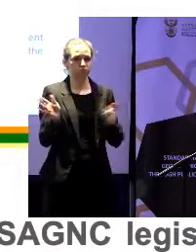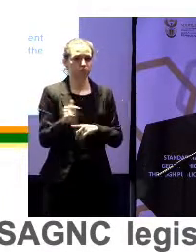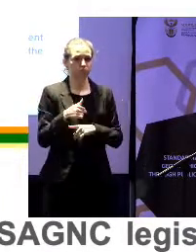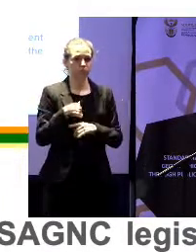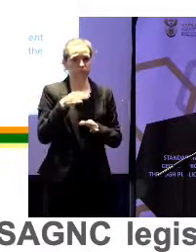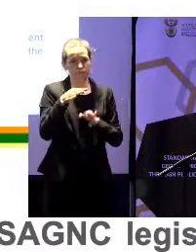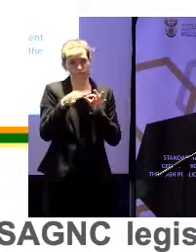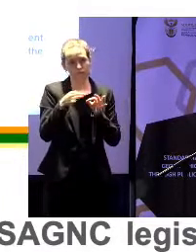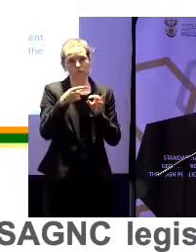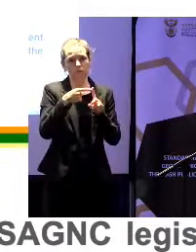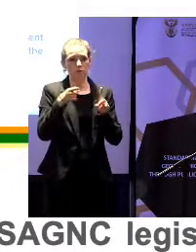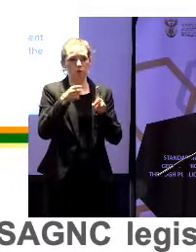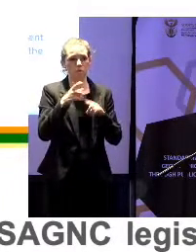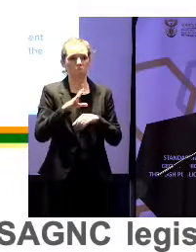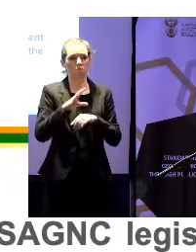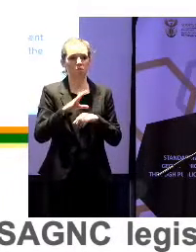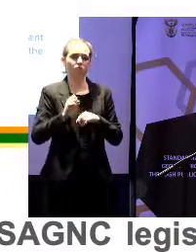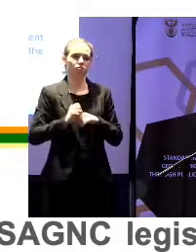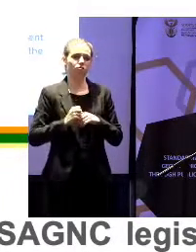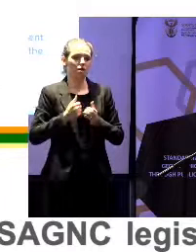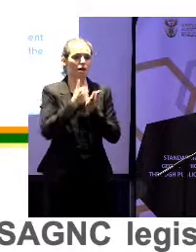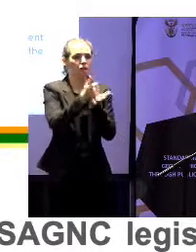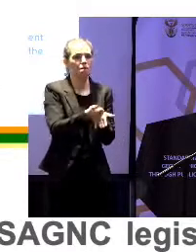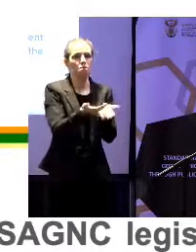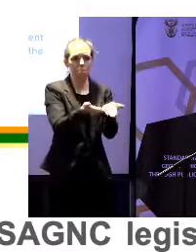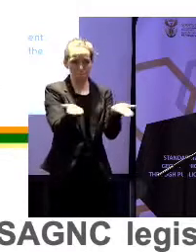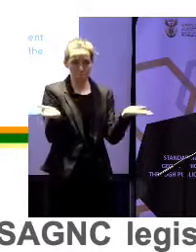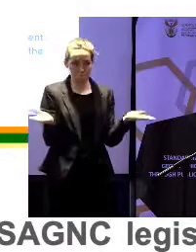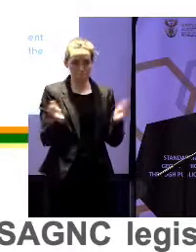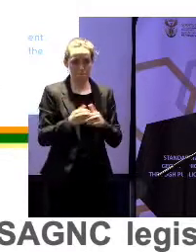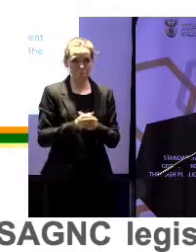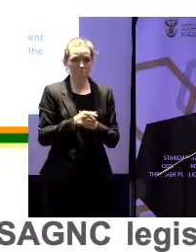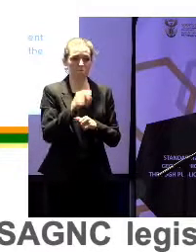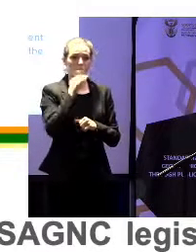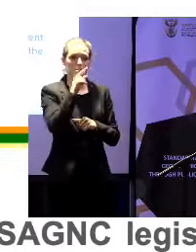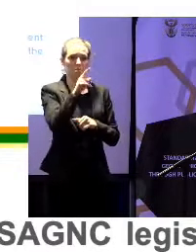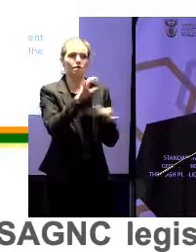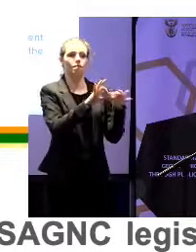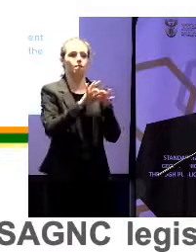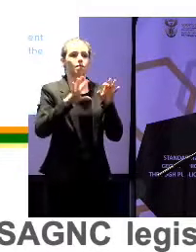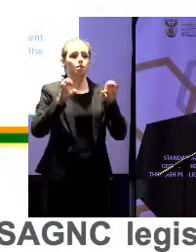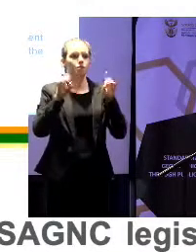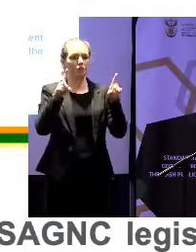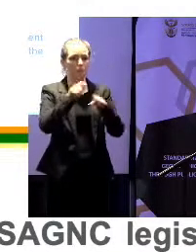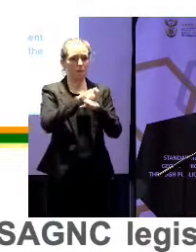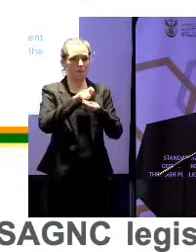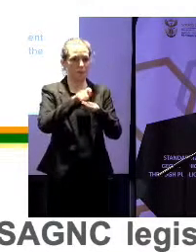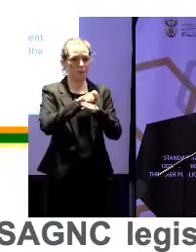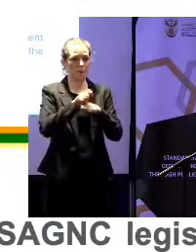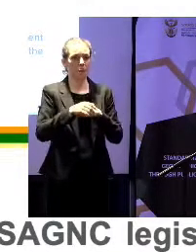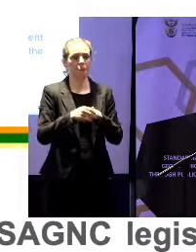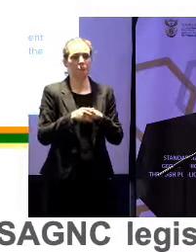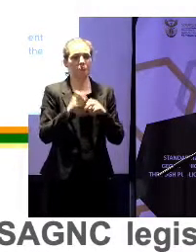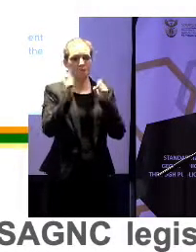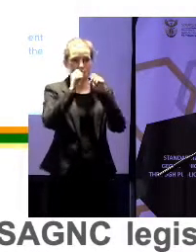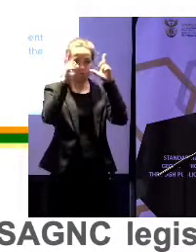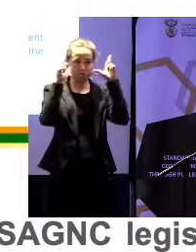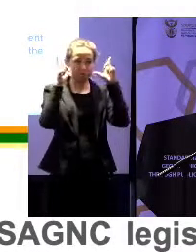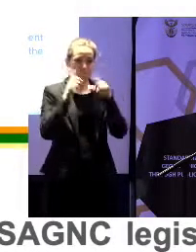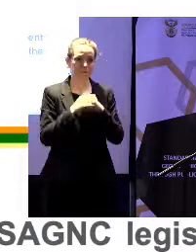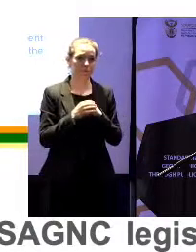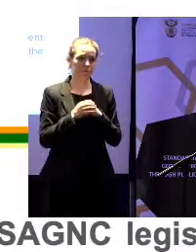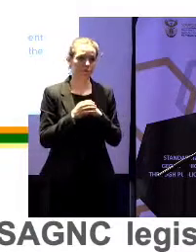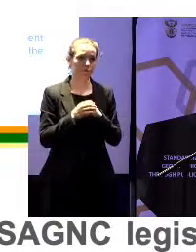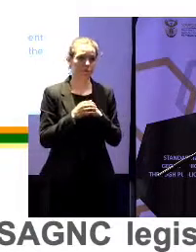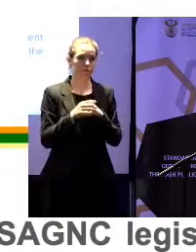under outreach, is that of education, training, and awareness, and